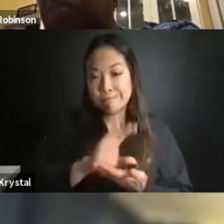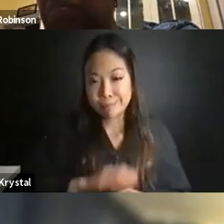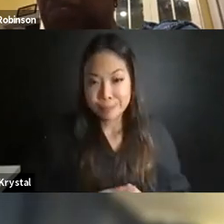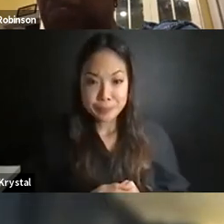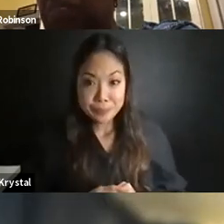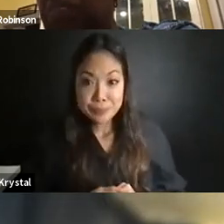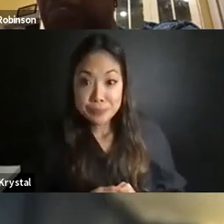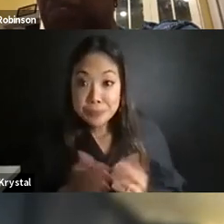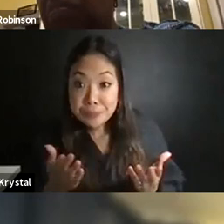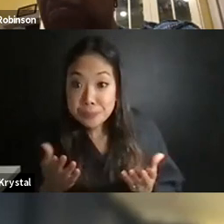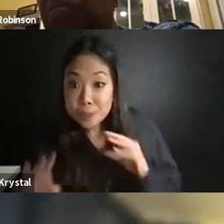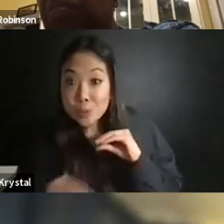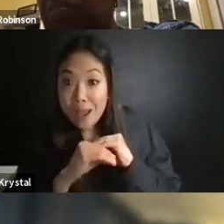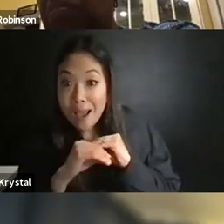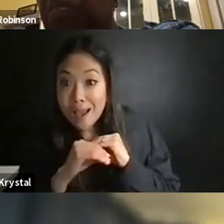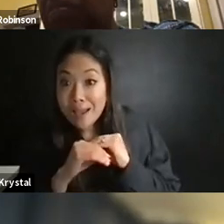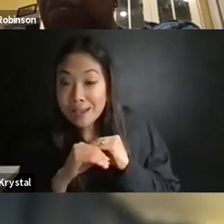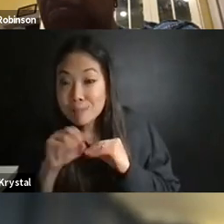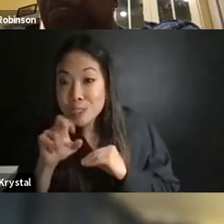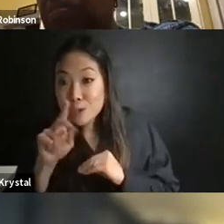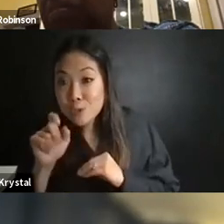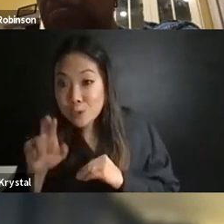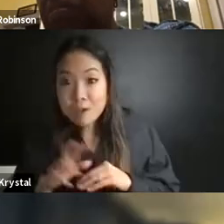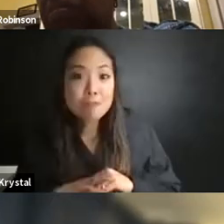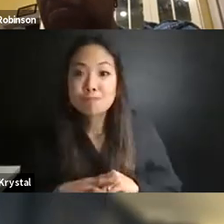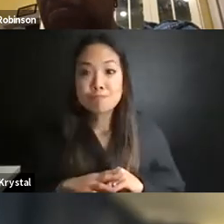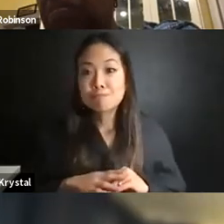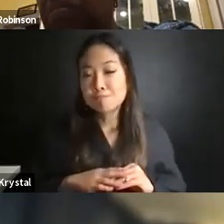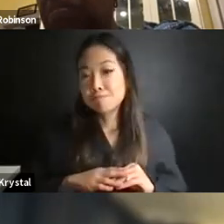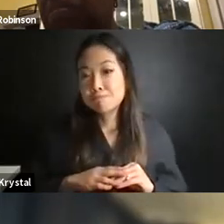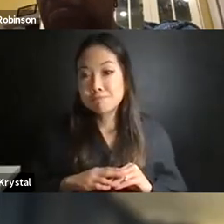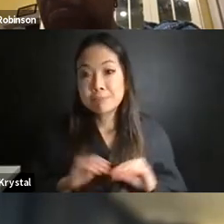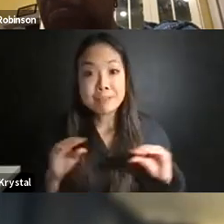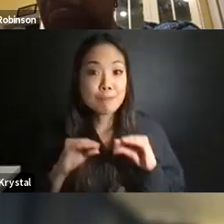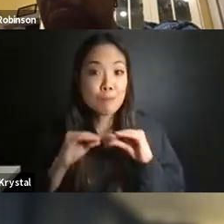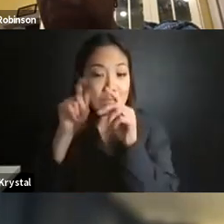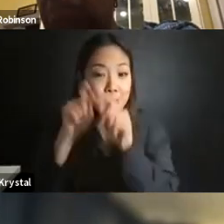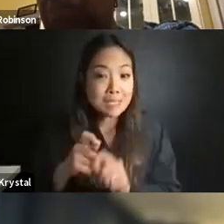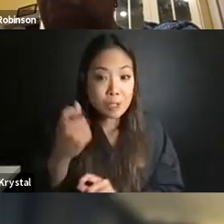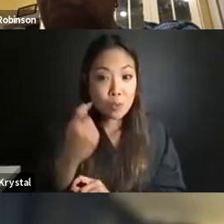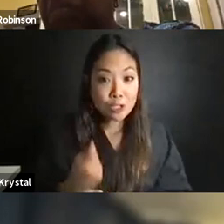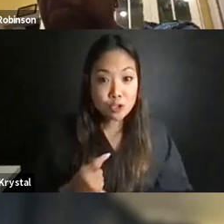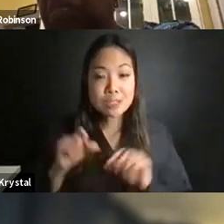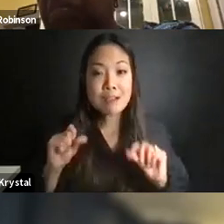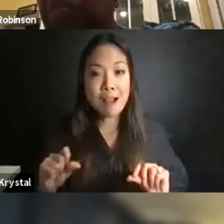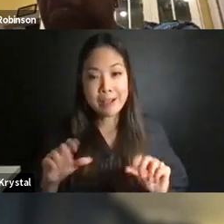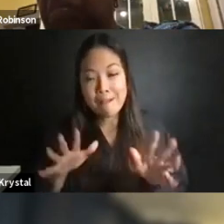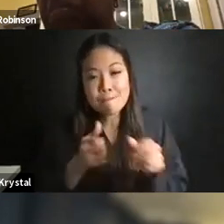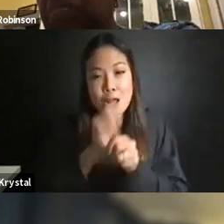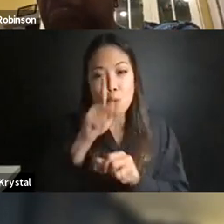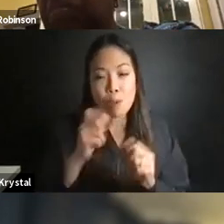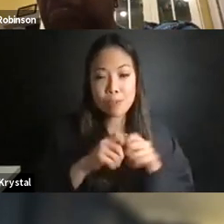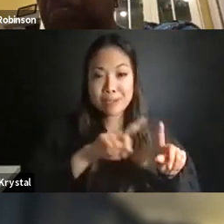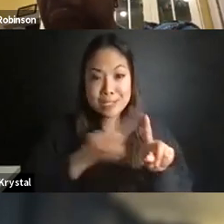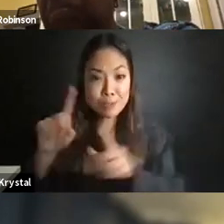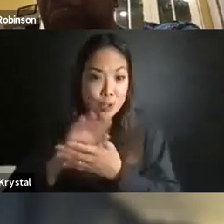uh no the superintendent thank you if they're more specific i can follow up with the grant um the the different schools to find out the the